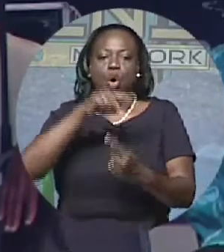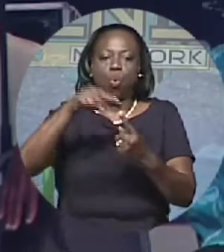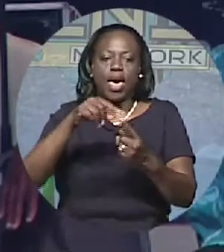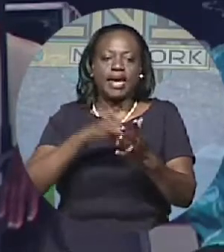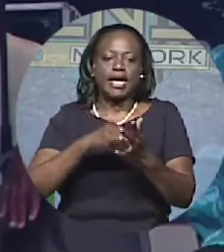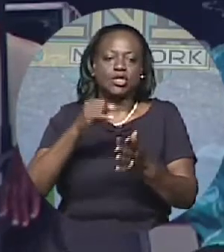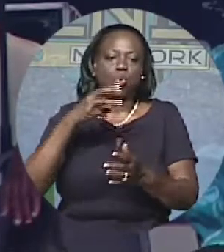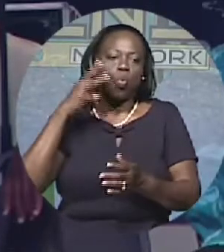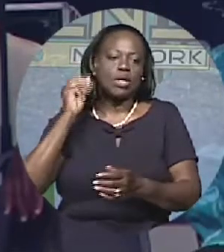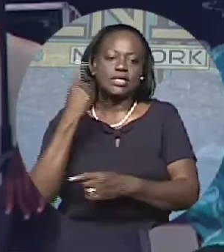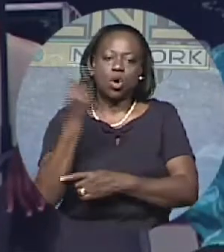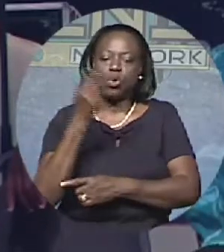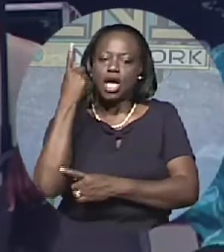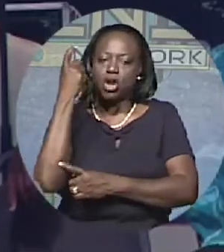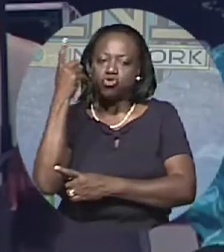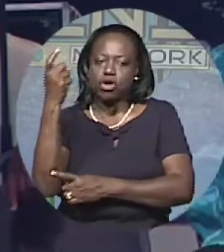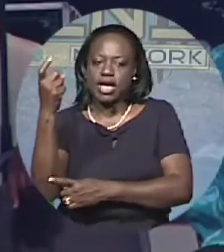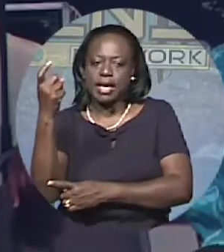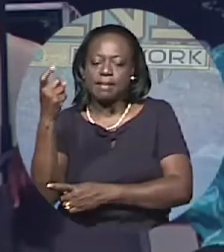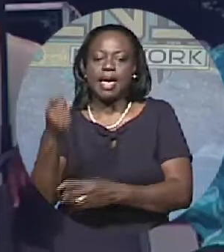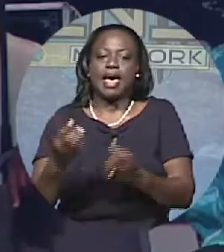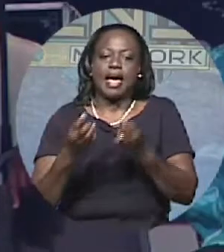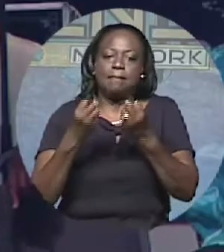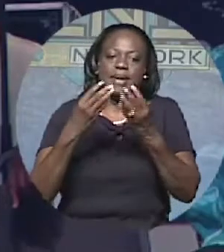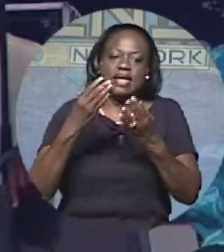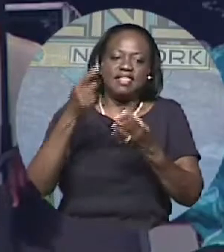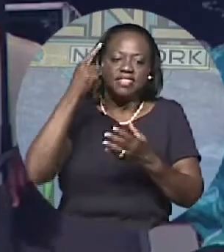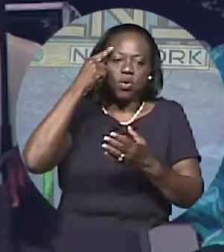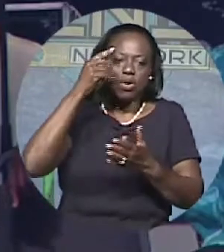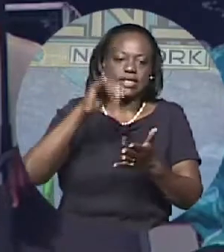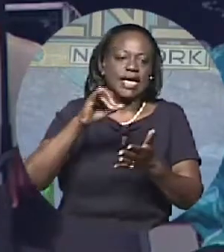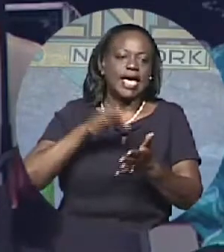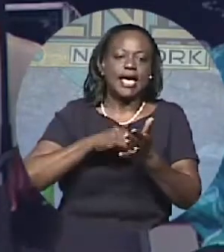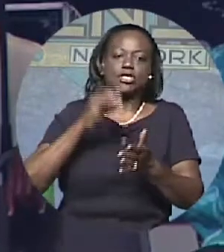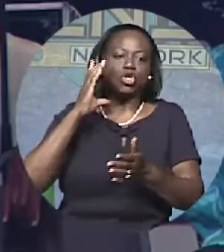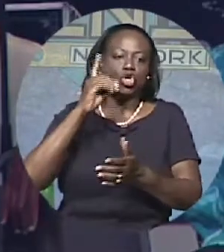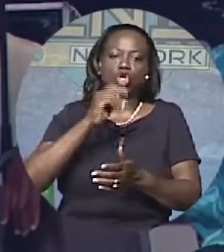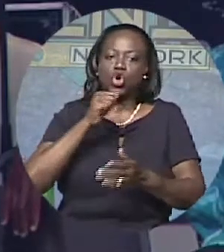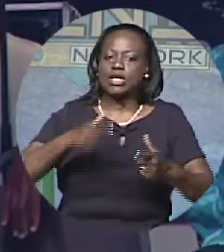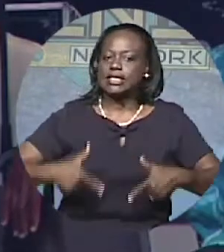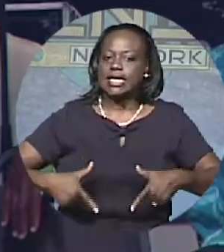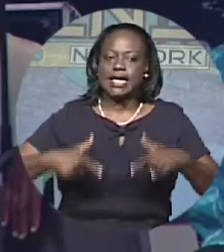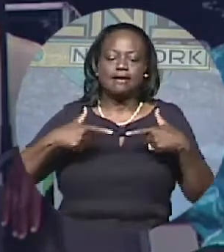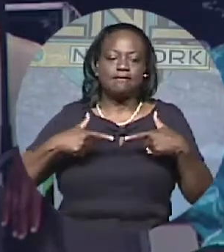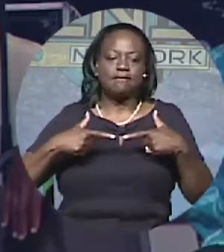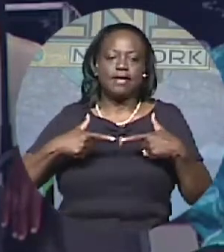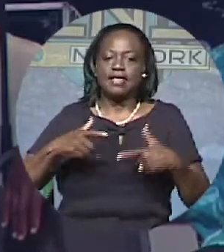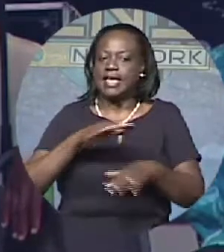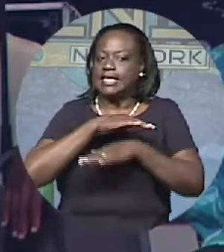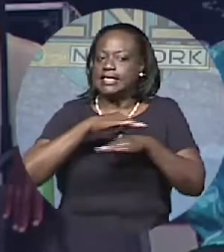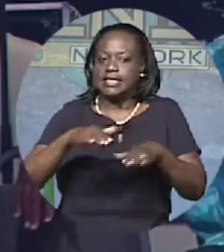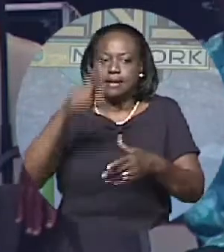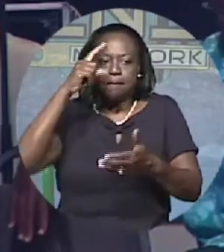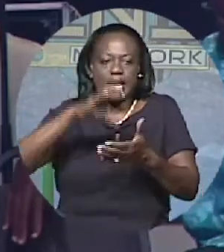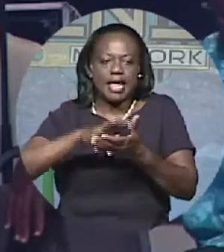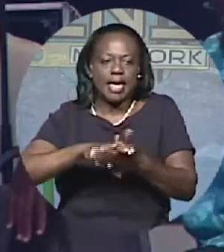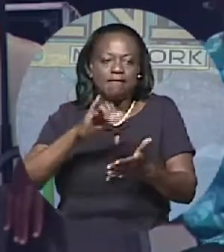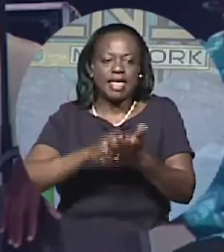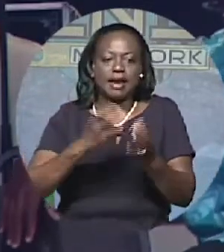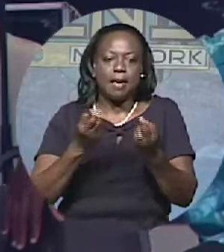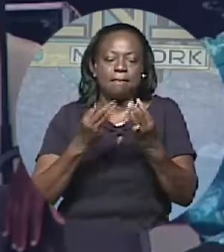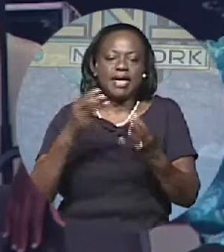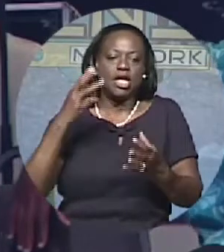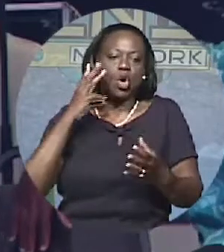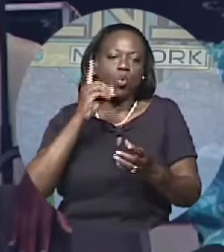and many thought that it could not live. And they did not believe that many would come